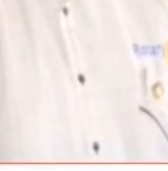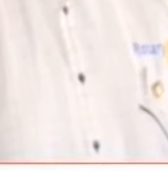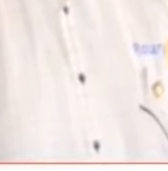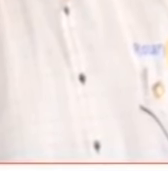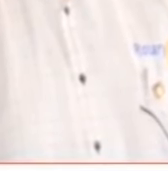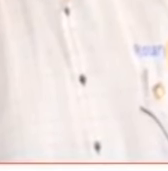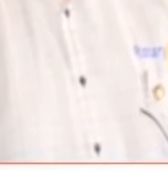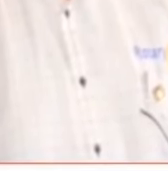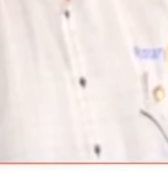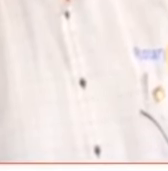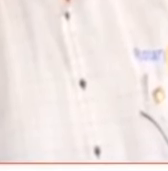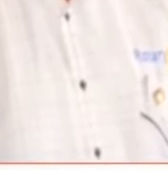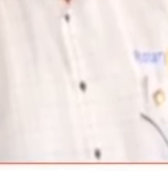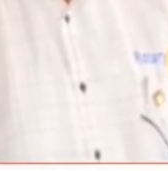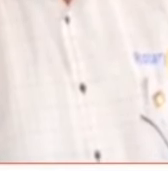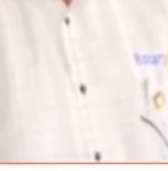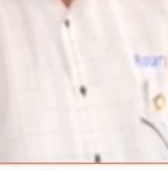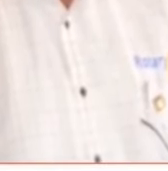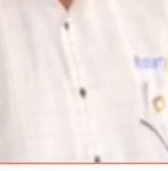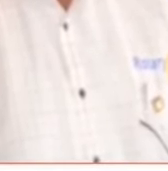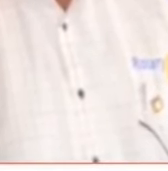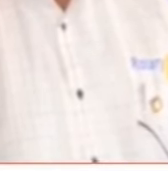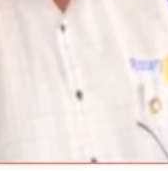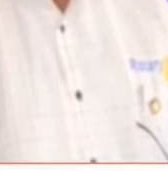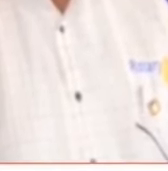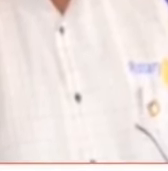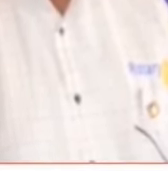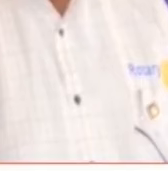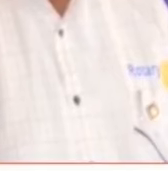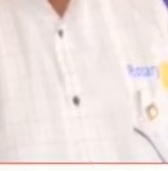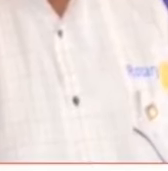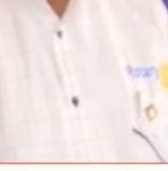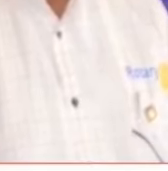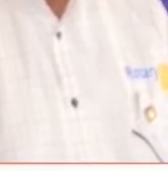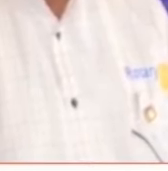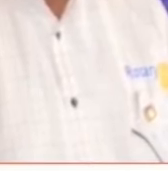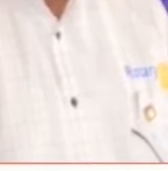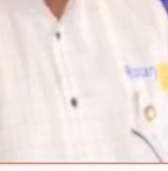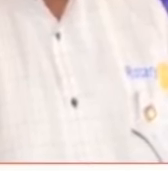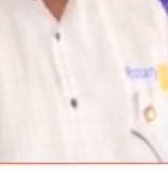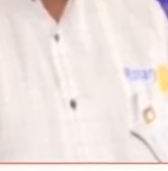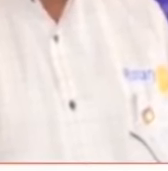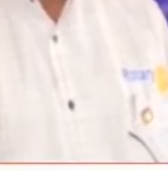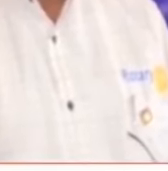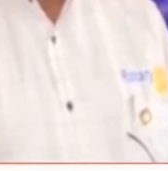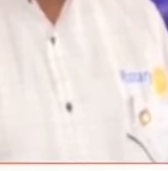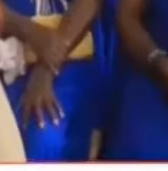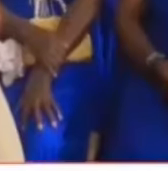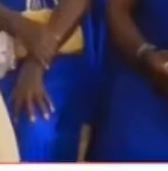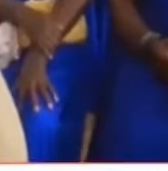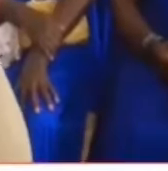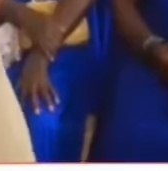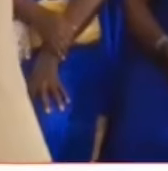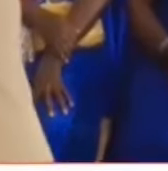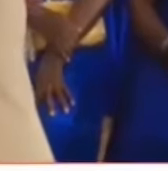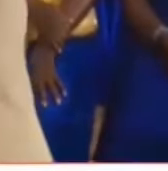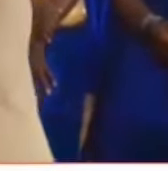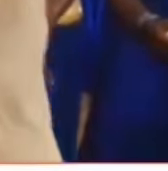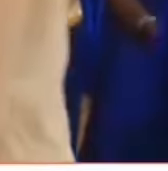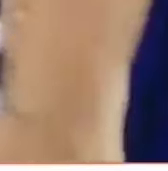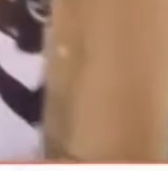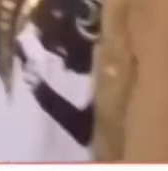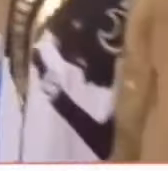only today, but whenever we are in need of their support, we applaud them. Harriet